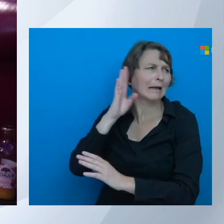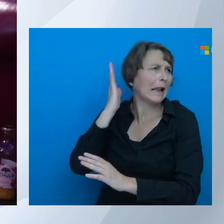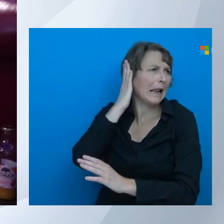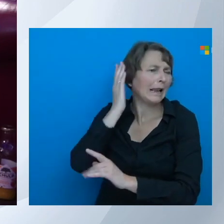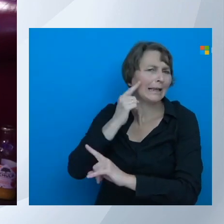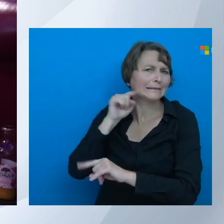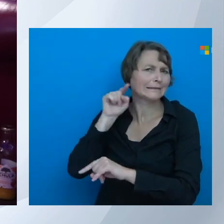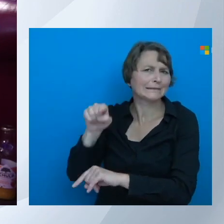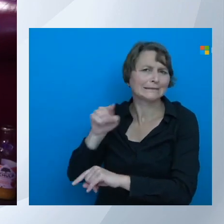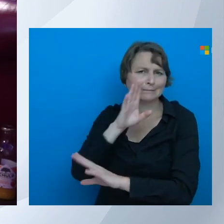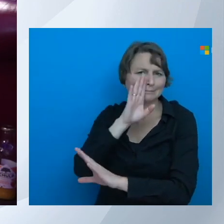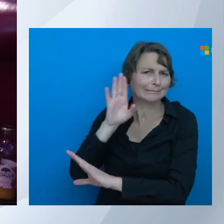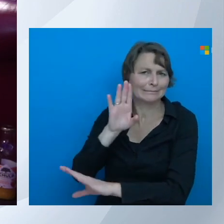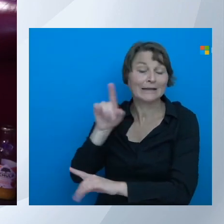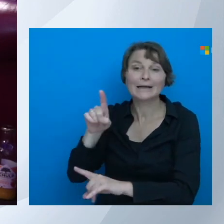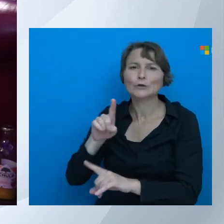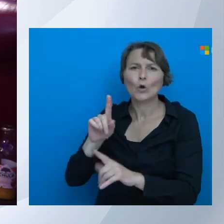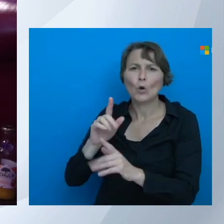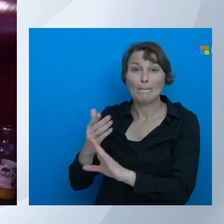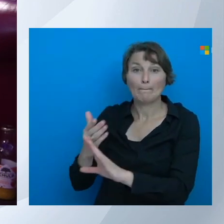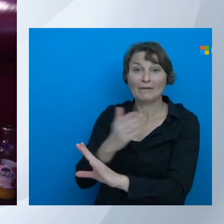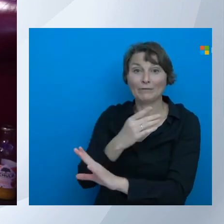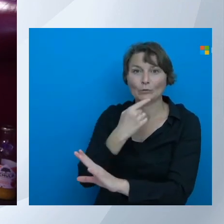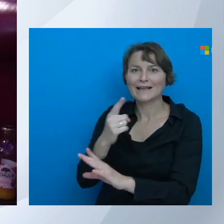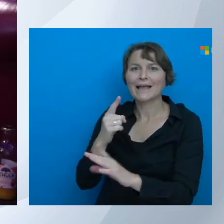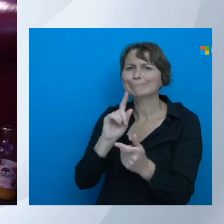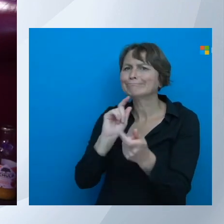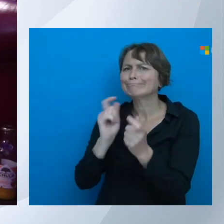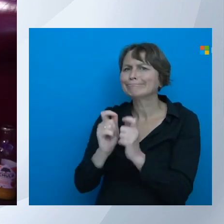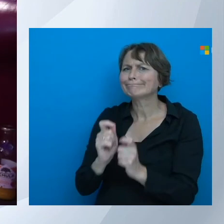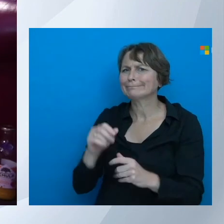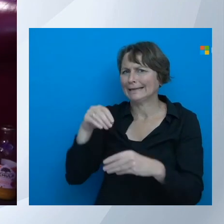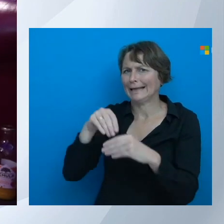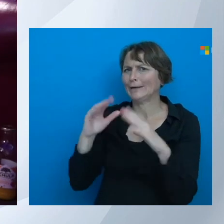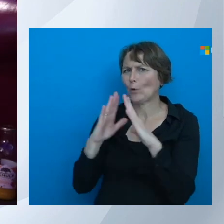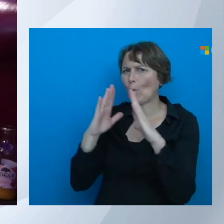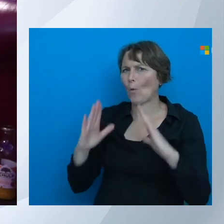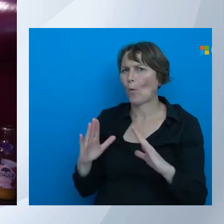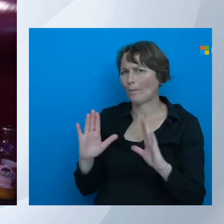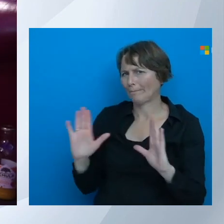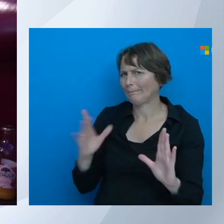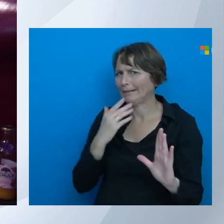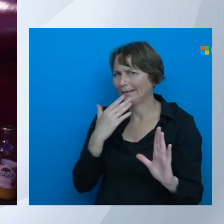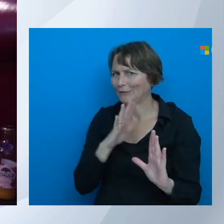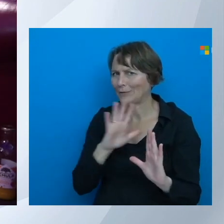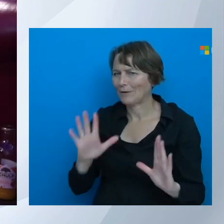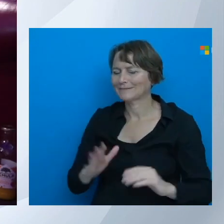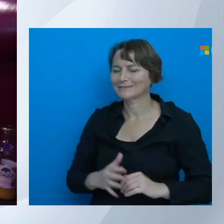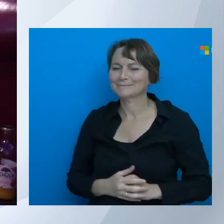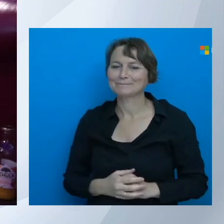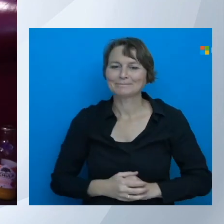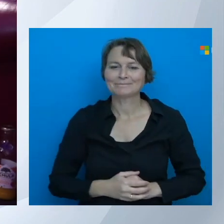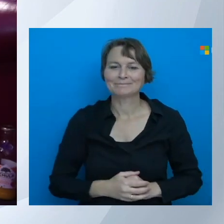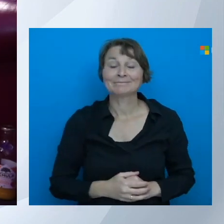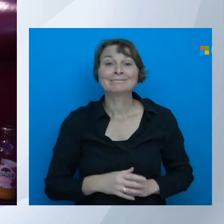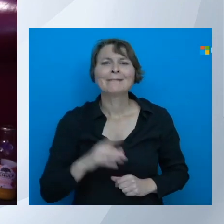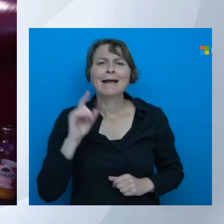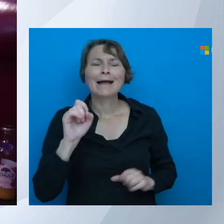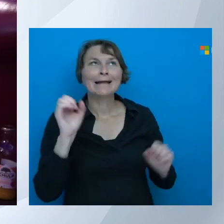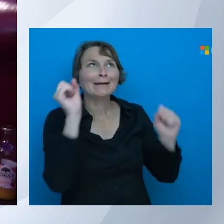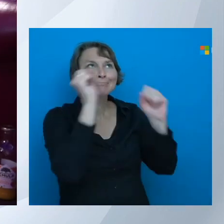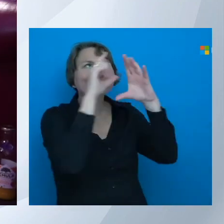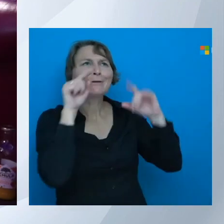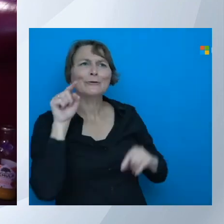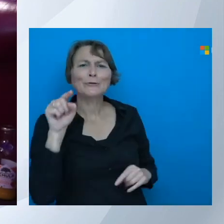there are no changes and change freezes in our home. Thank you very much. I can just imagine both of you doing like stand-ups